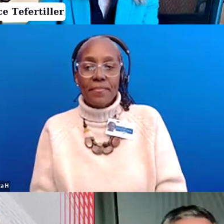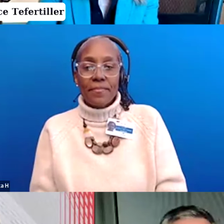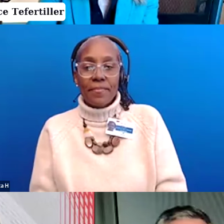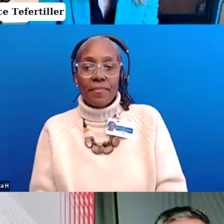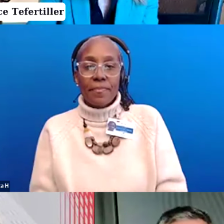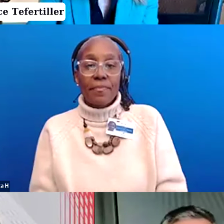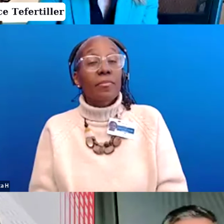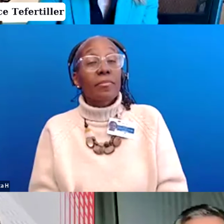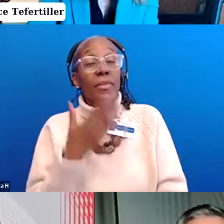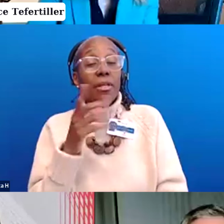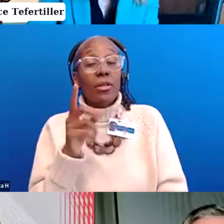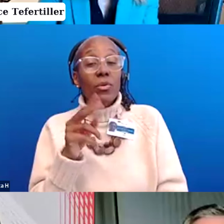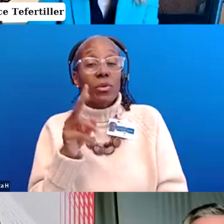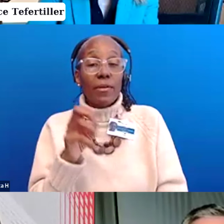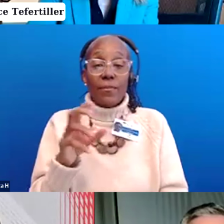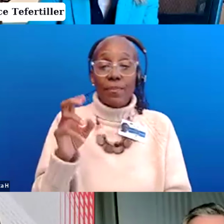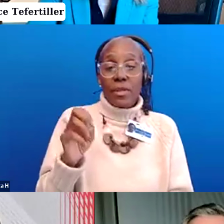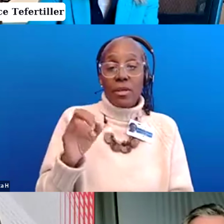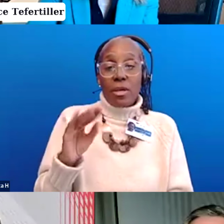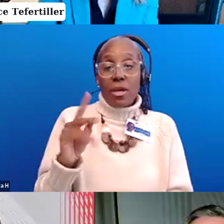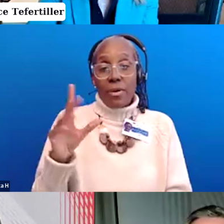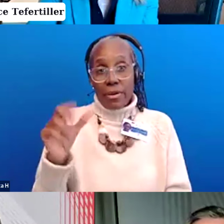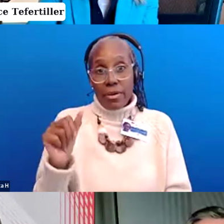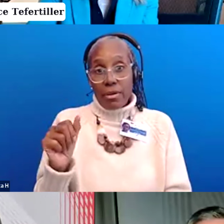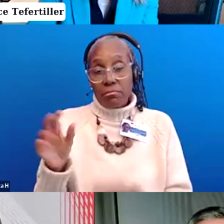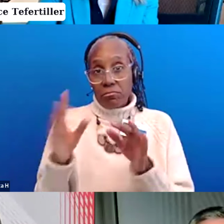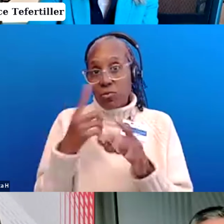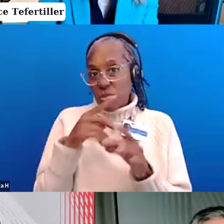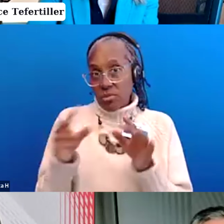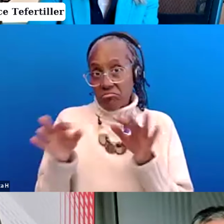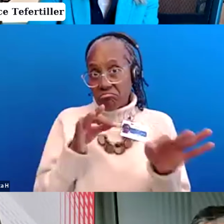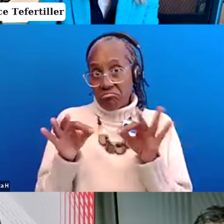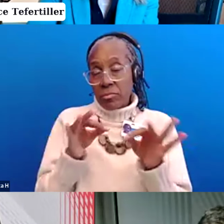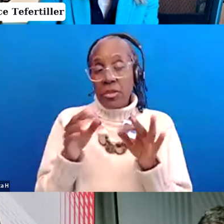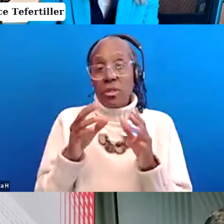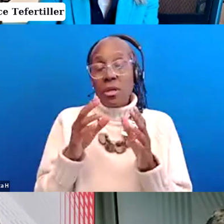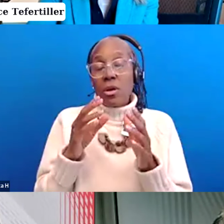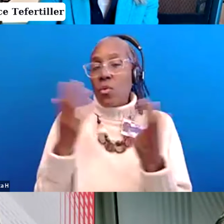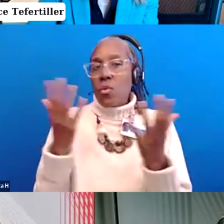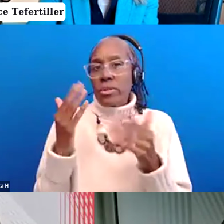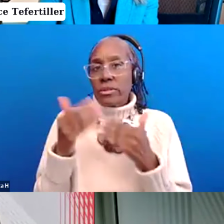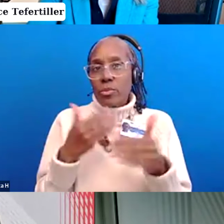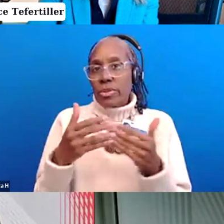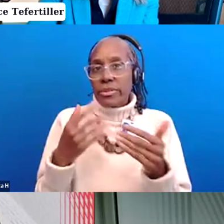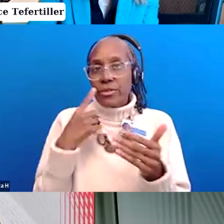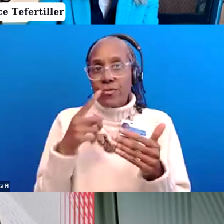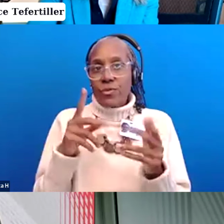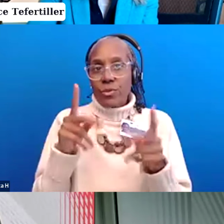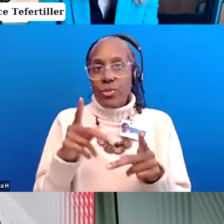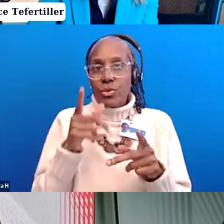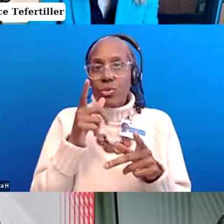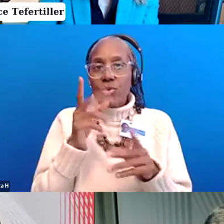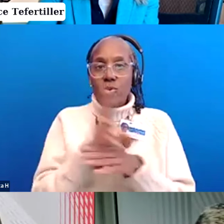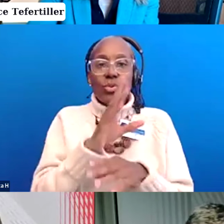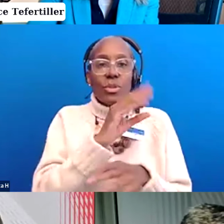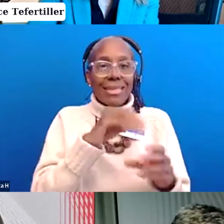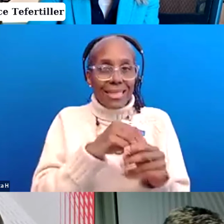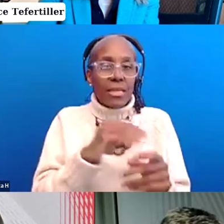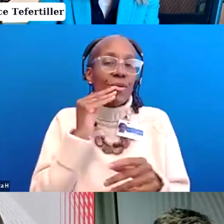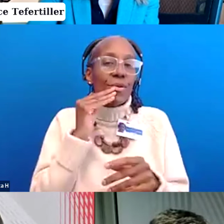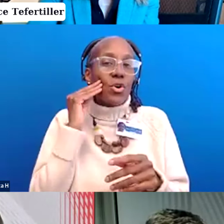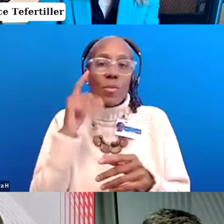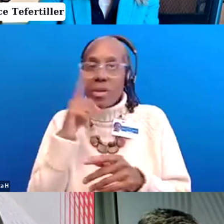Thank you, Dave. And Erika, could you briefly describe what the process might be for there to be home use of the ARC-EX